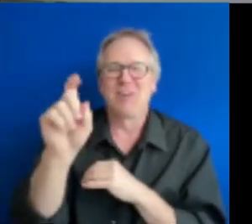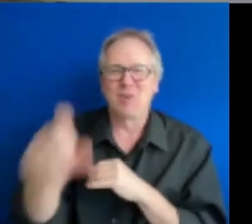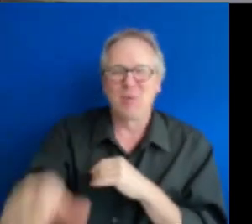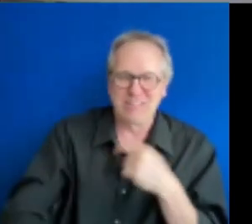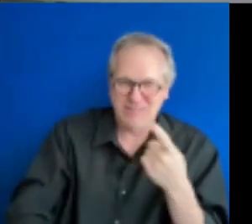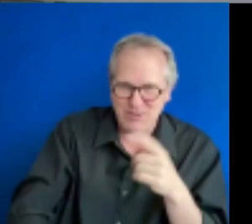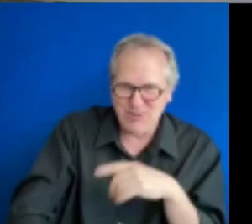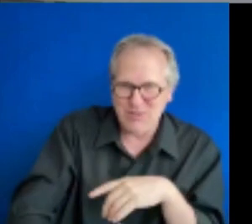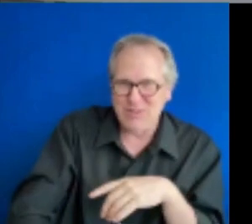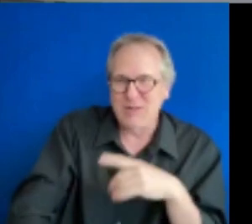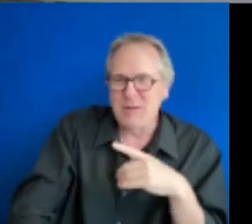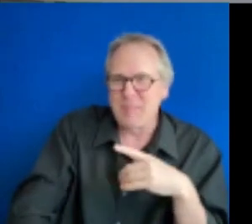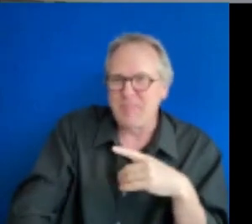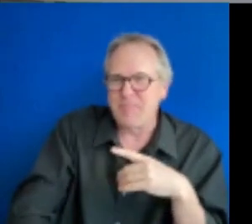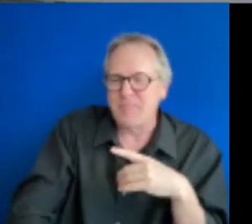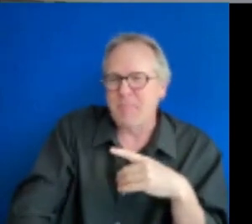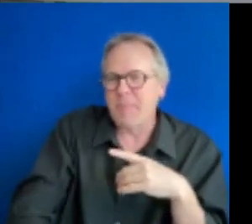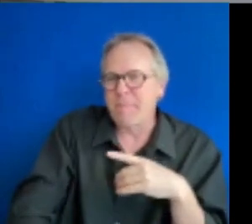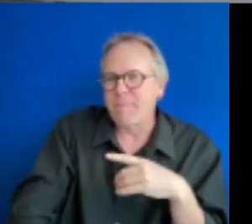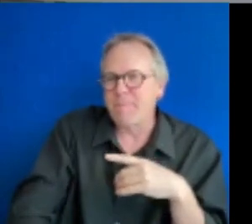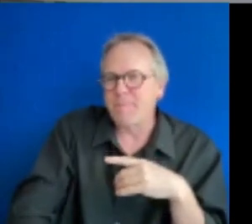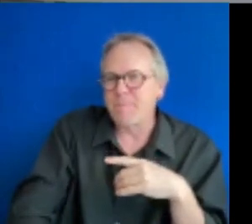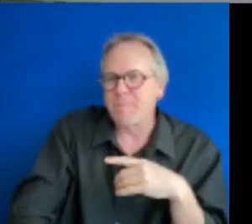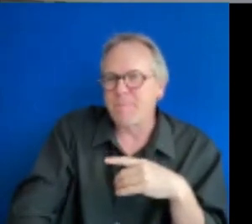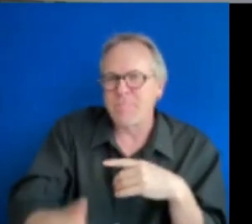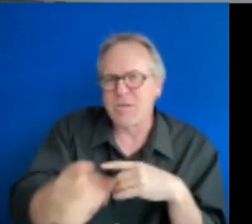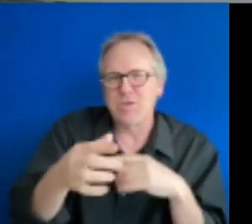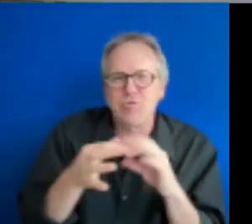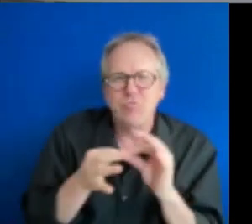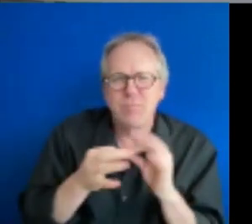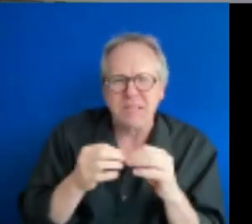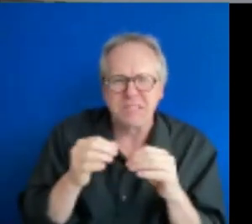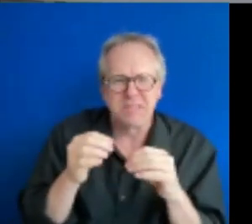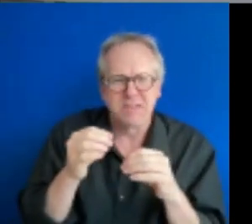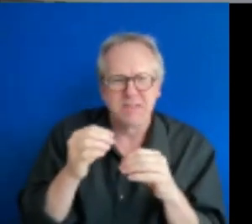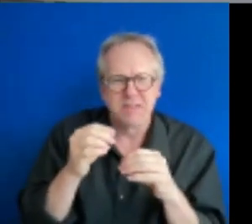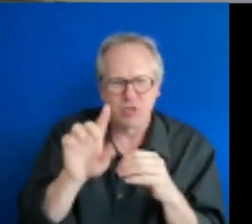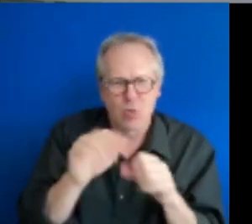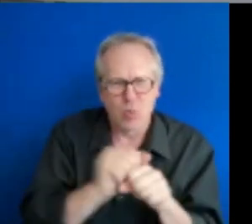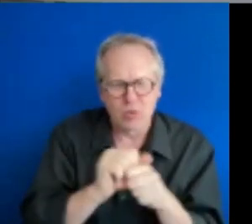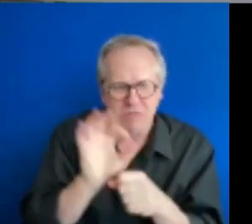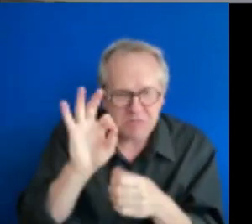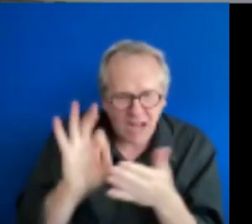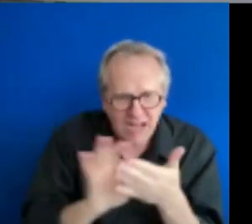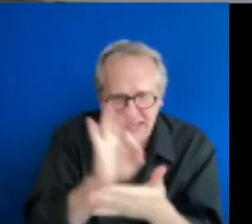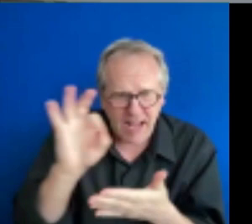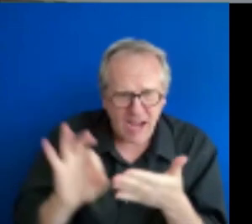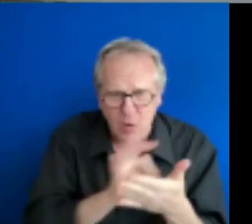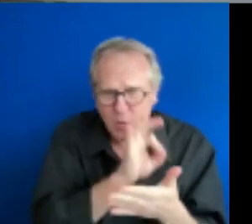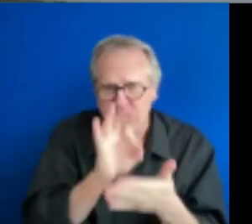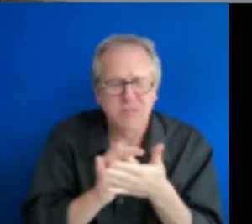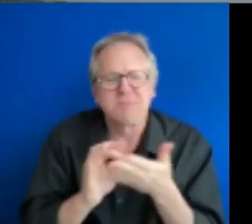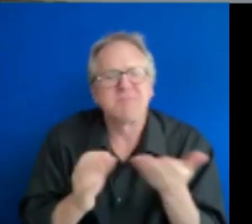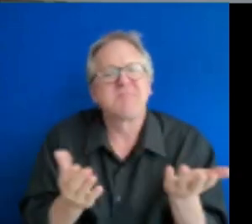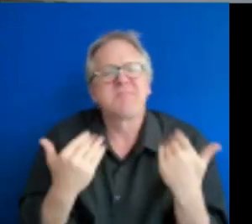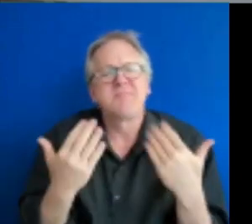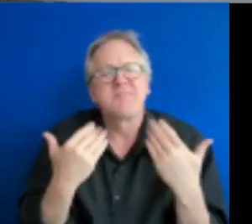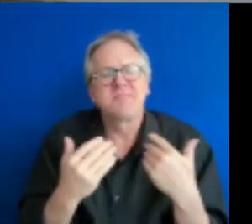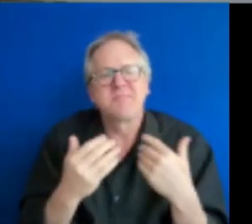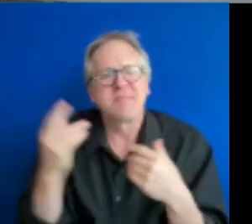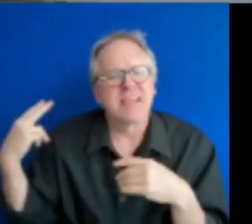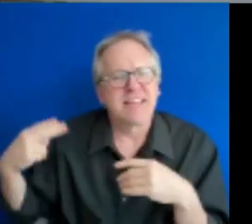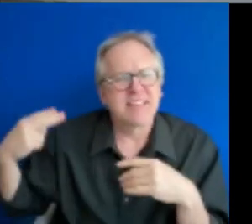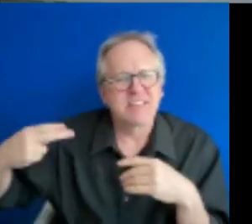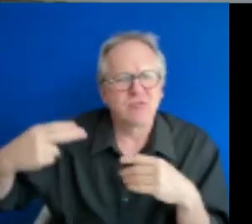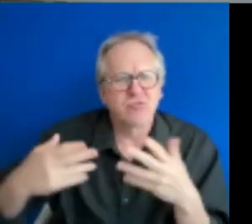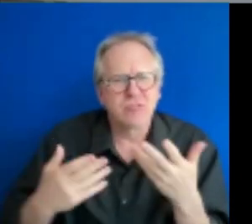you. You mentioned that your current position is a 9 hour a week position. Can you tell us a little bit of a history